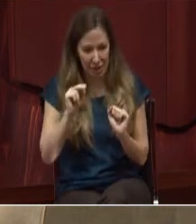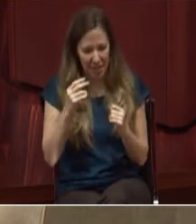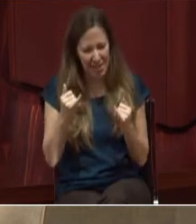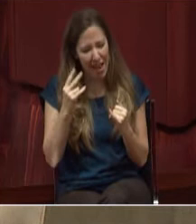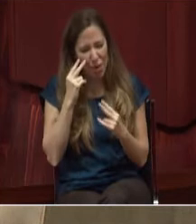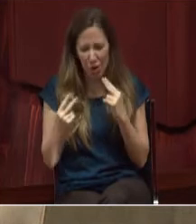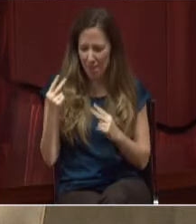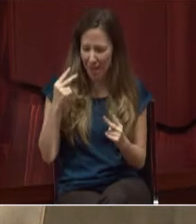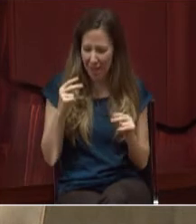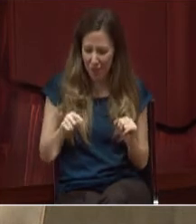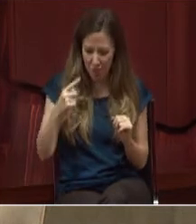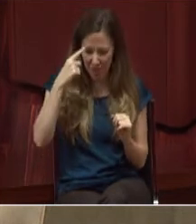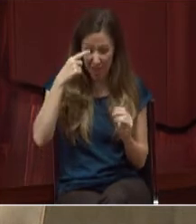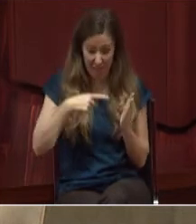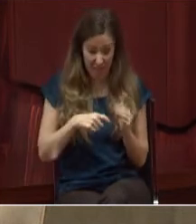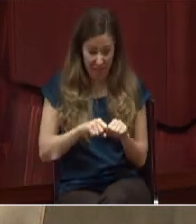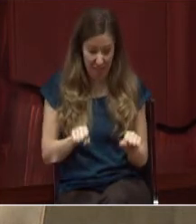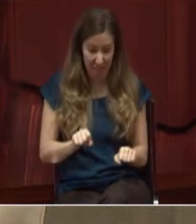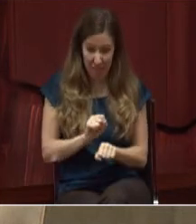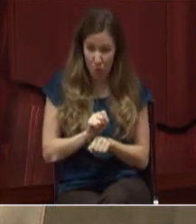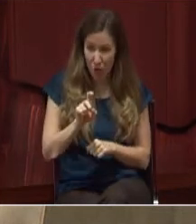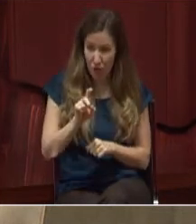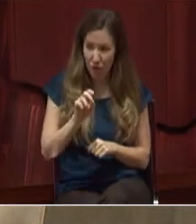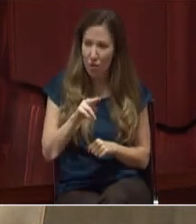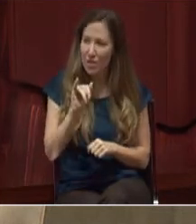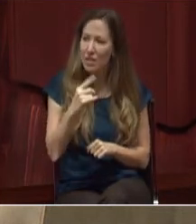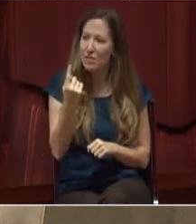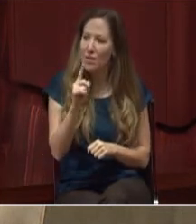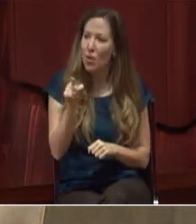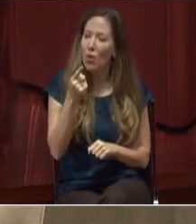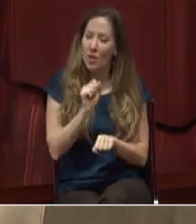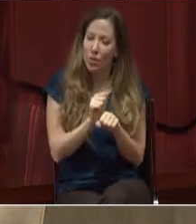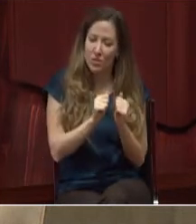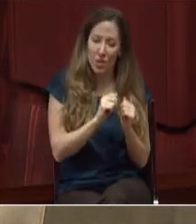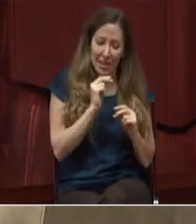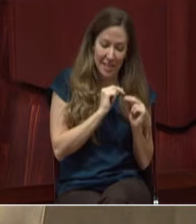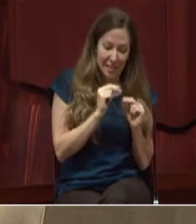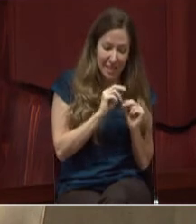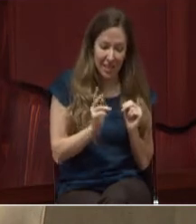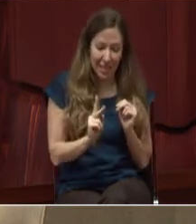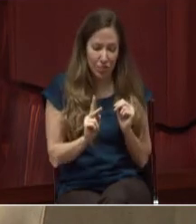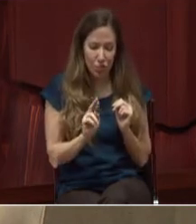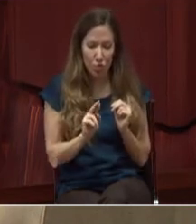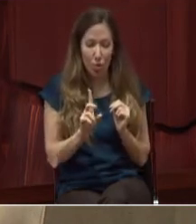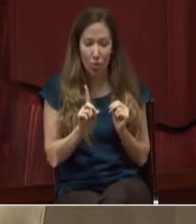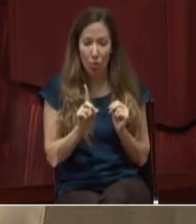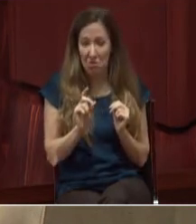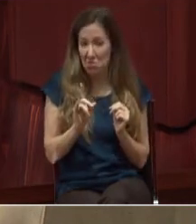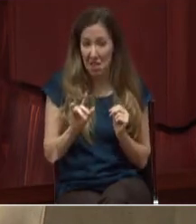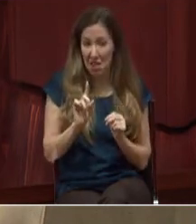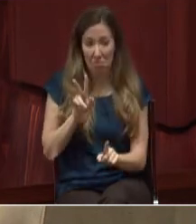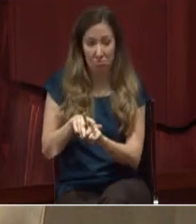just something that only worked with Nixon and Kissinger, or did it work effectively going forward from that? So I'll let you guys think about it.